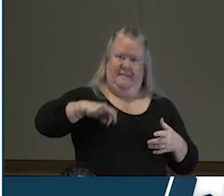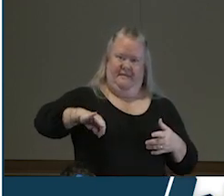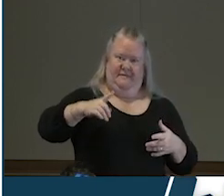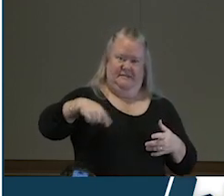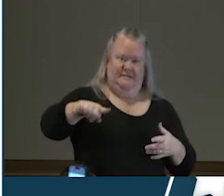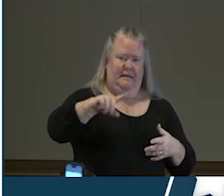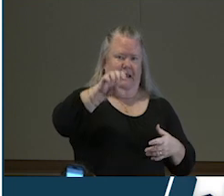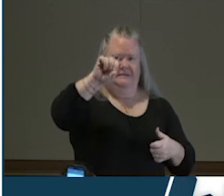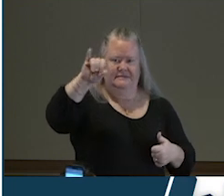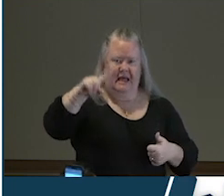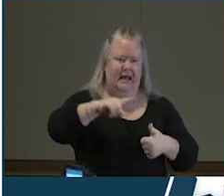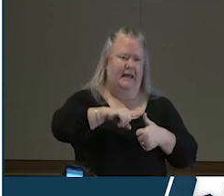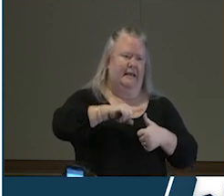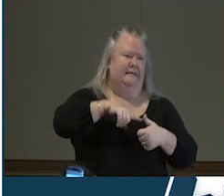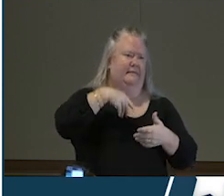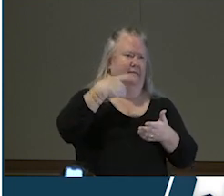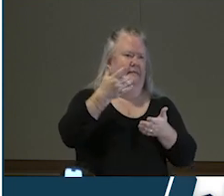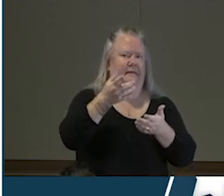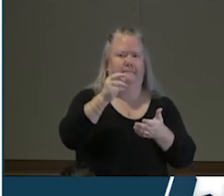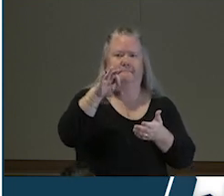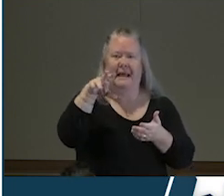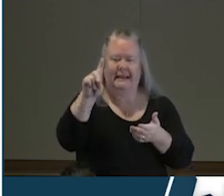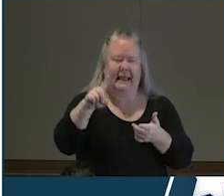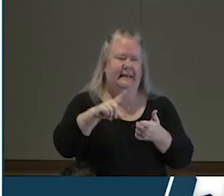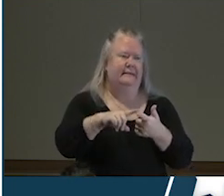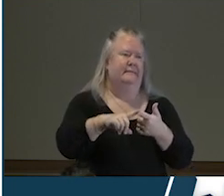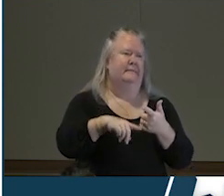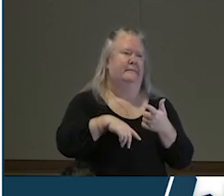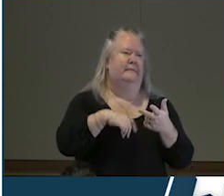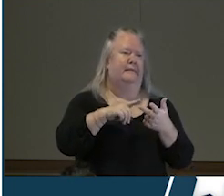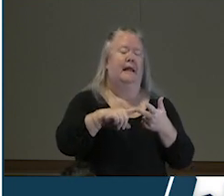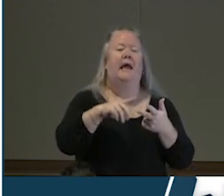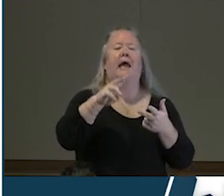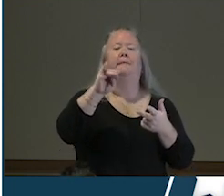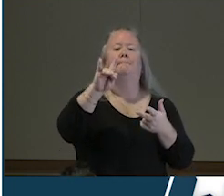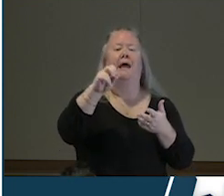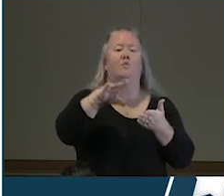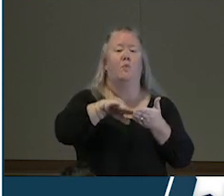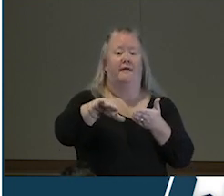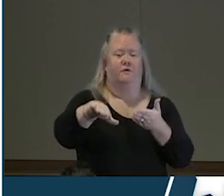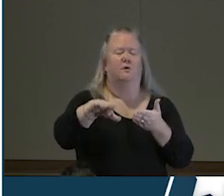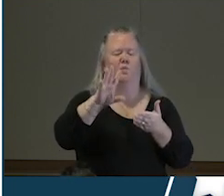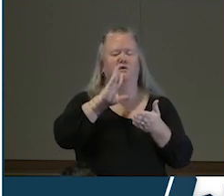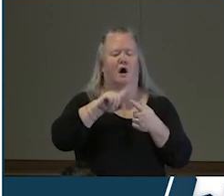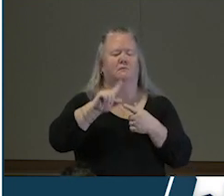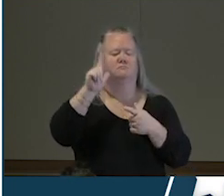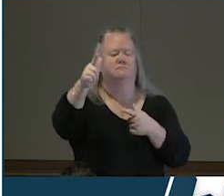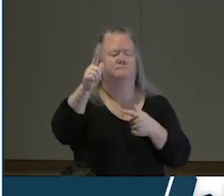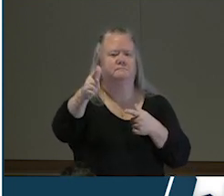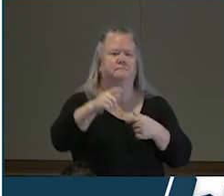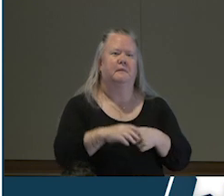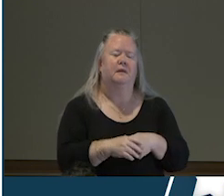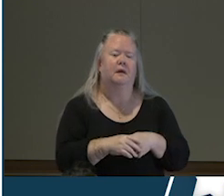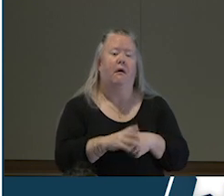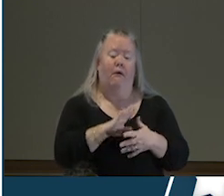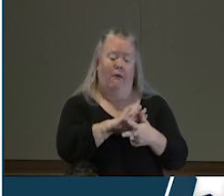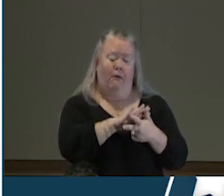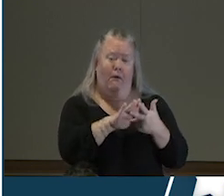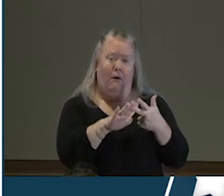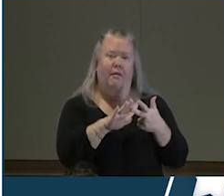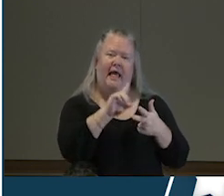due, SSI, Medicaid, and Med Waiver, which we'll get to a little bit later, all